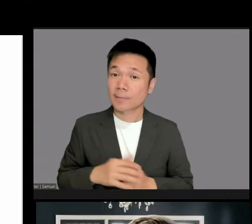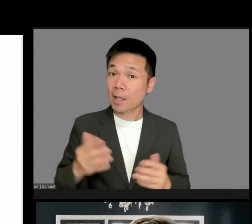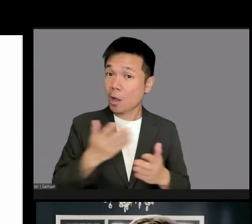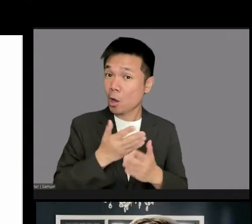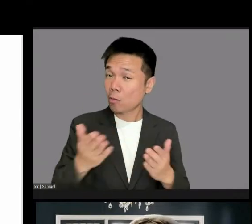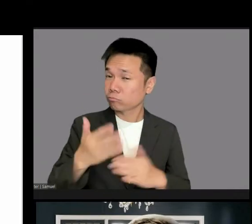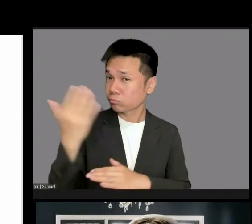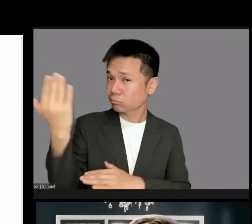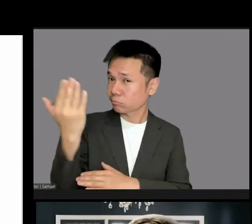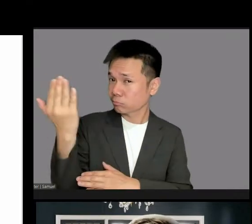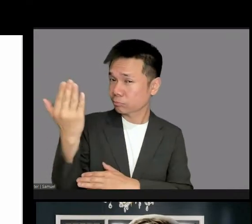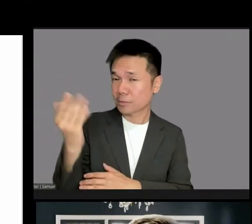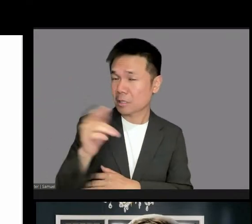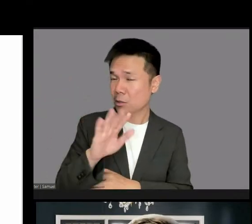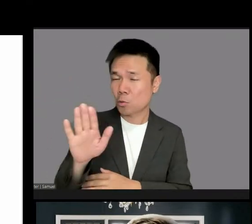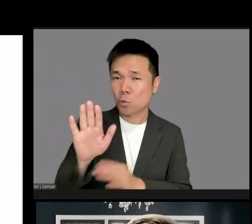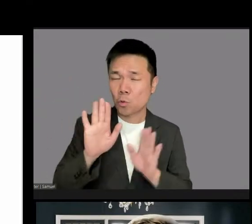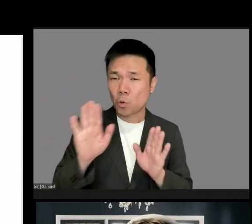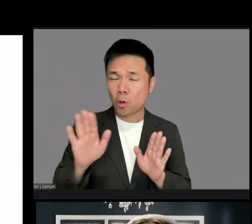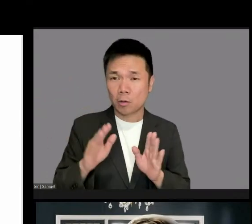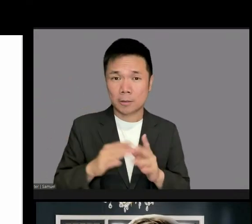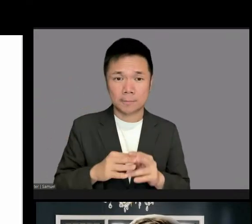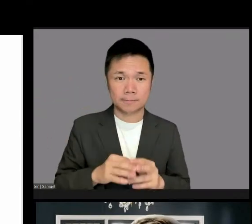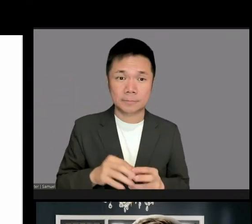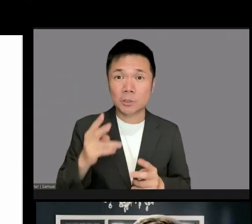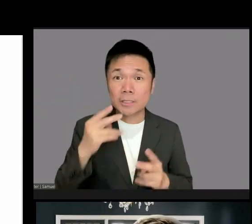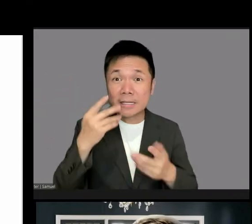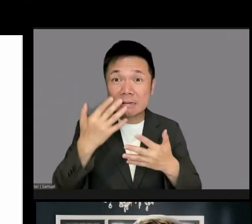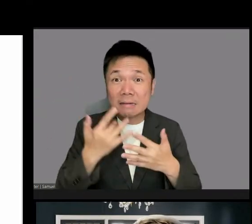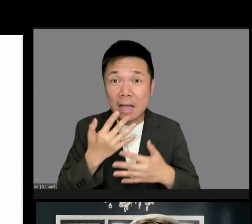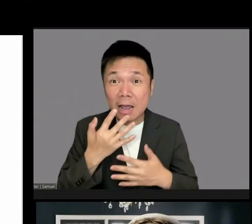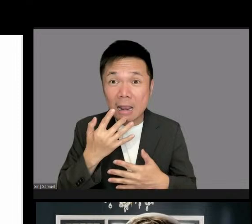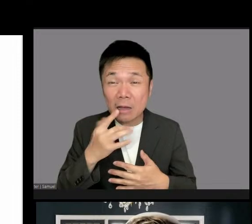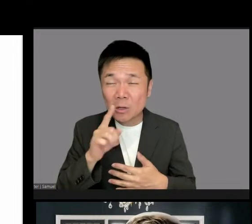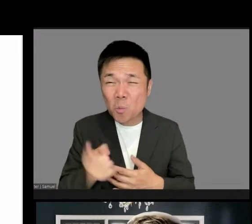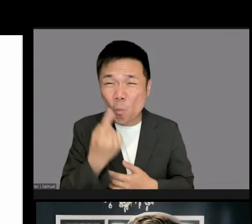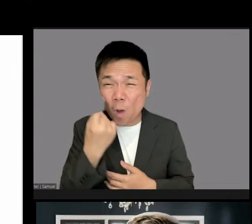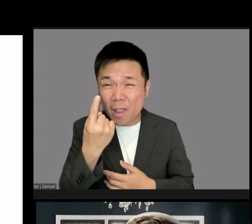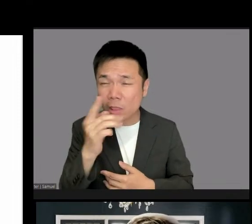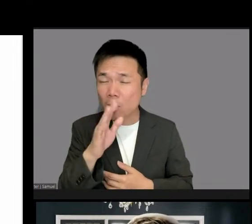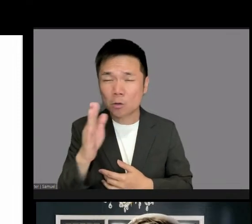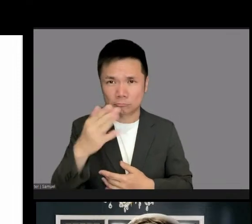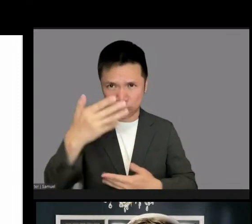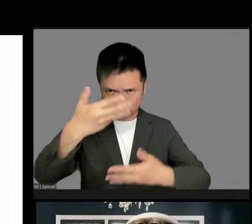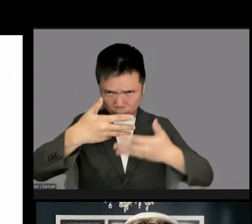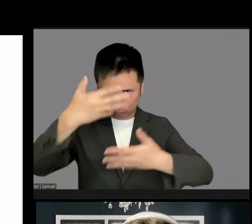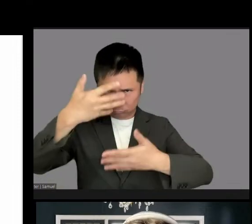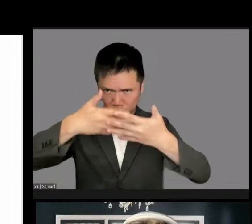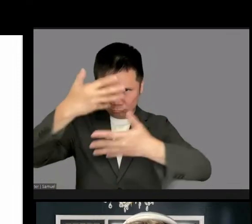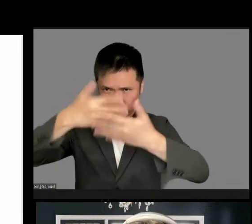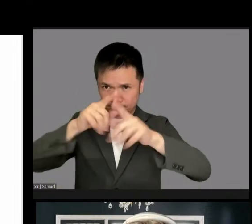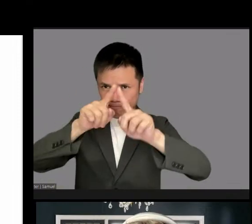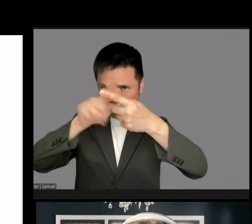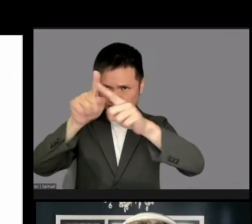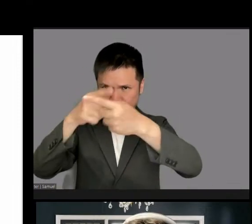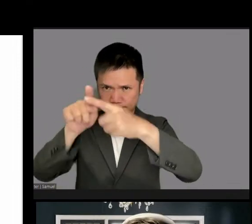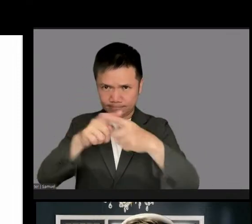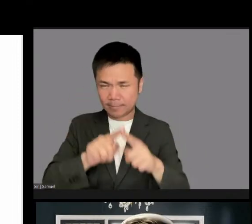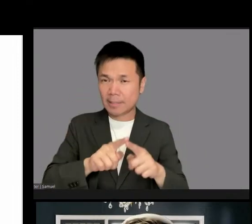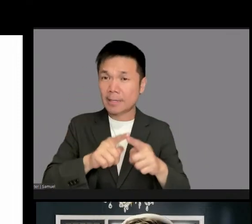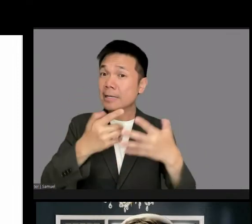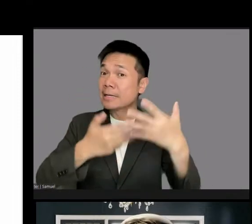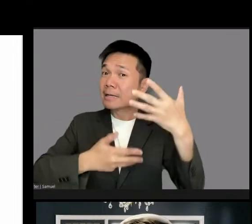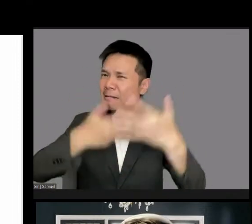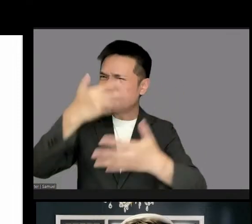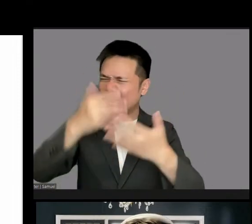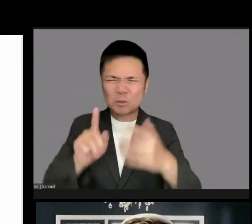have mentioned, that you're not entirely relying on color to convey a message, because that is really something